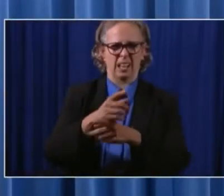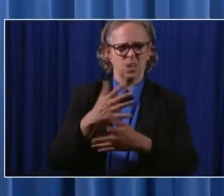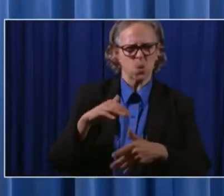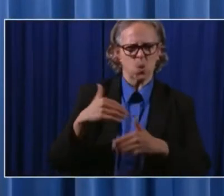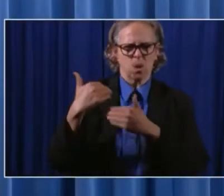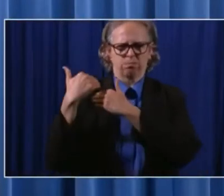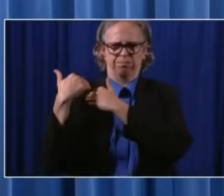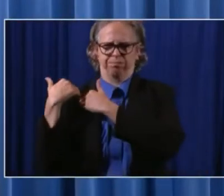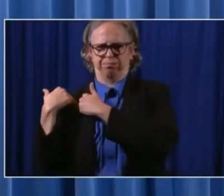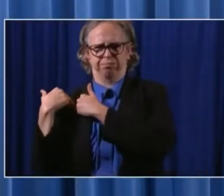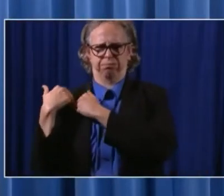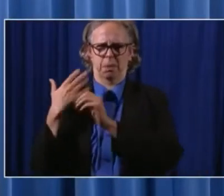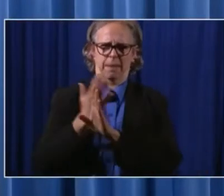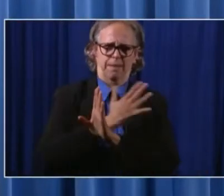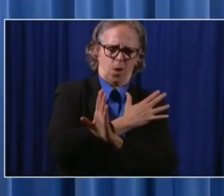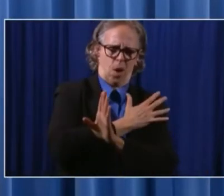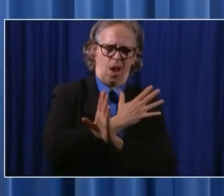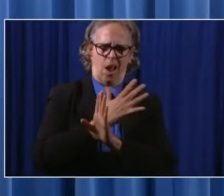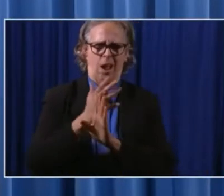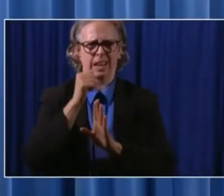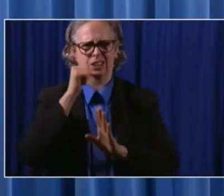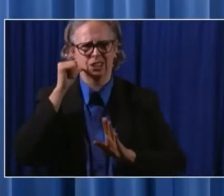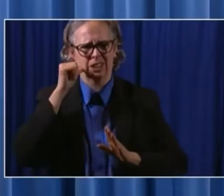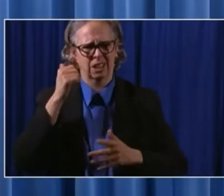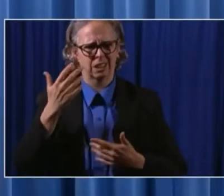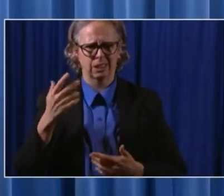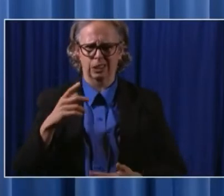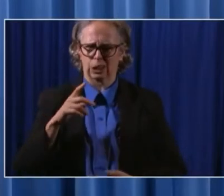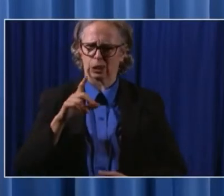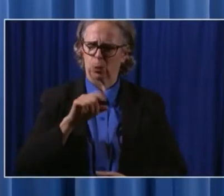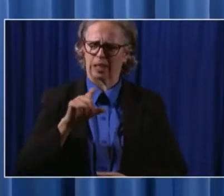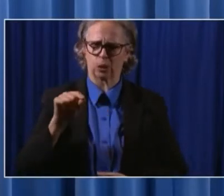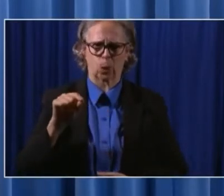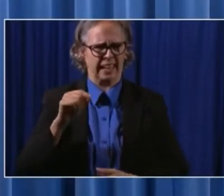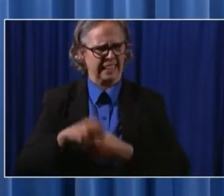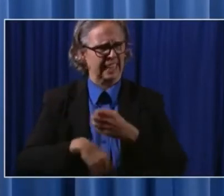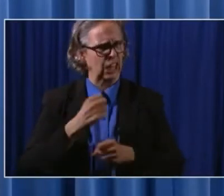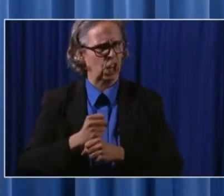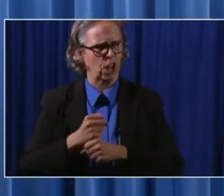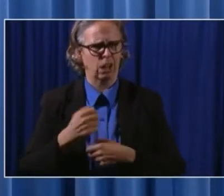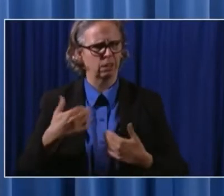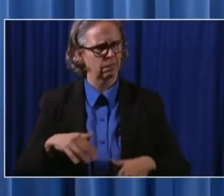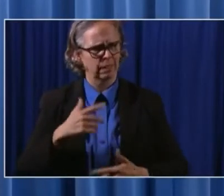Certainly, it's been an interesting year. Certainly not the year anyone